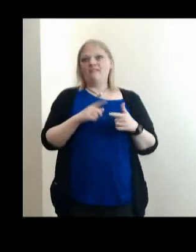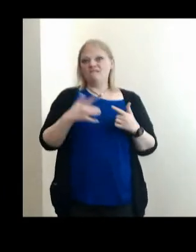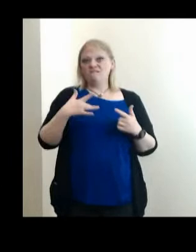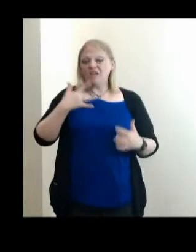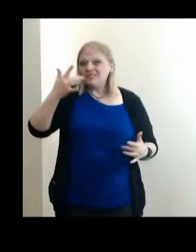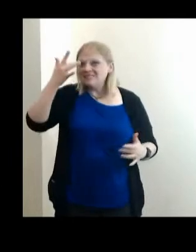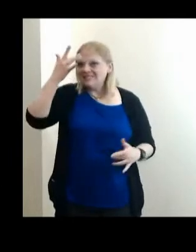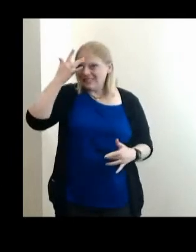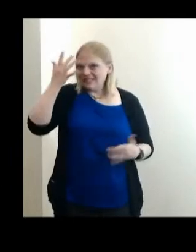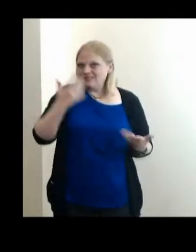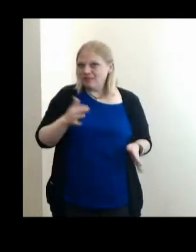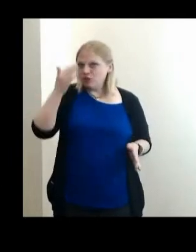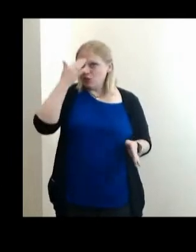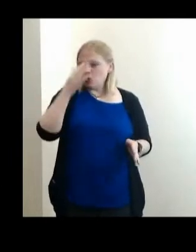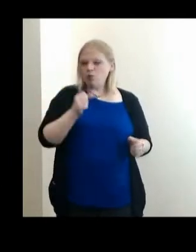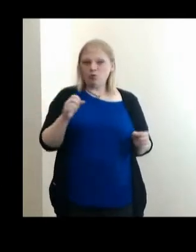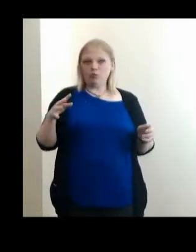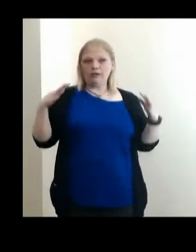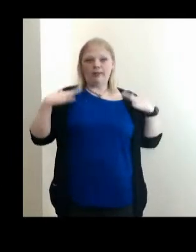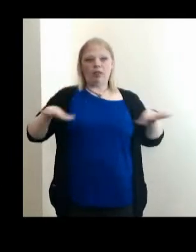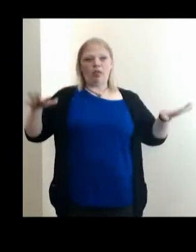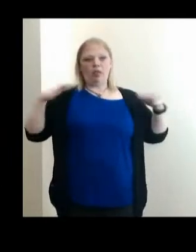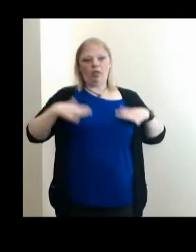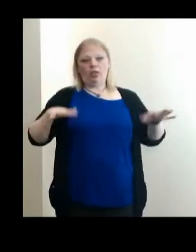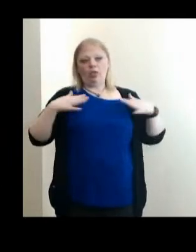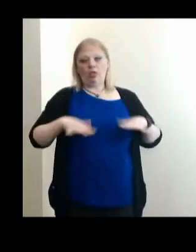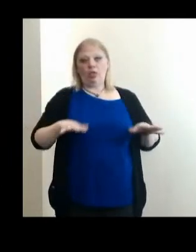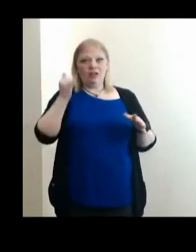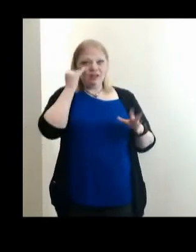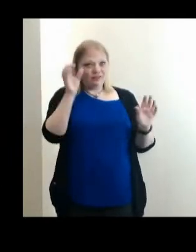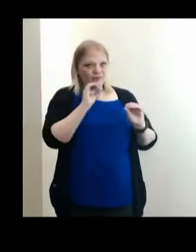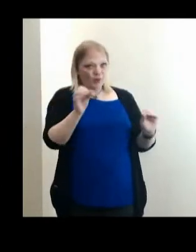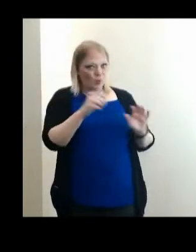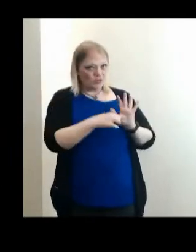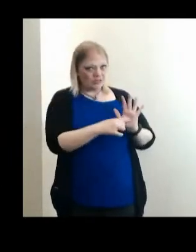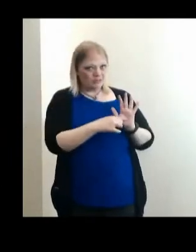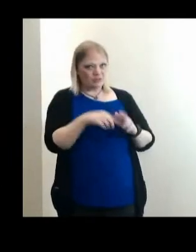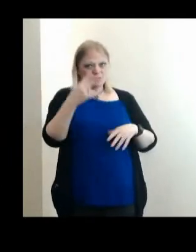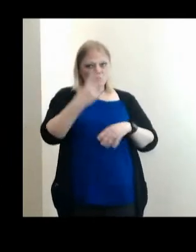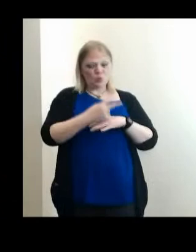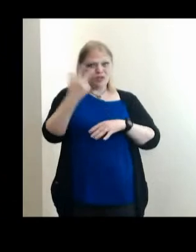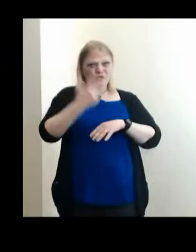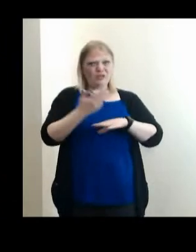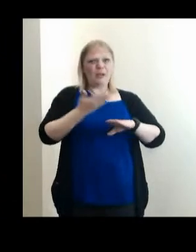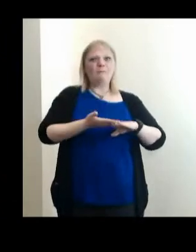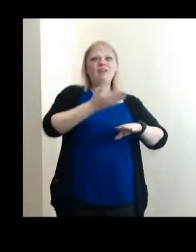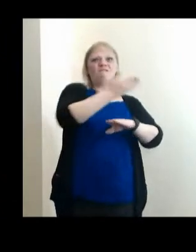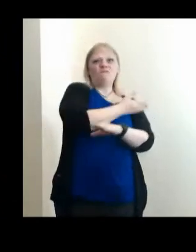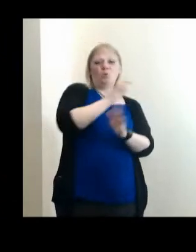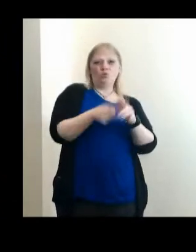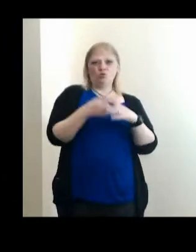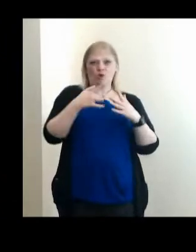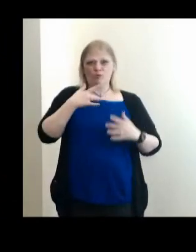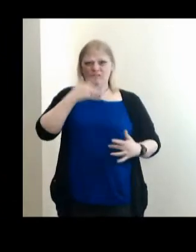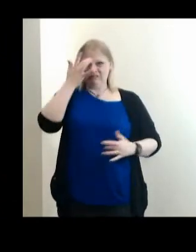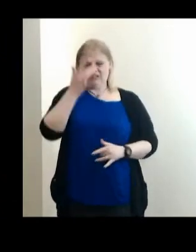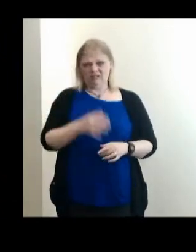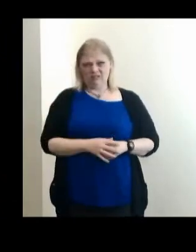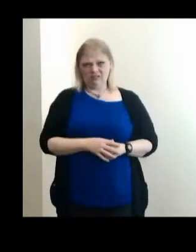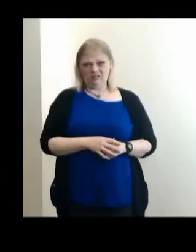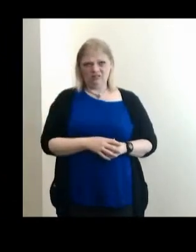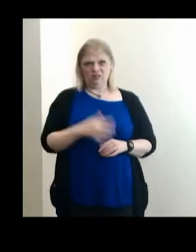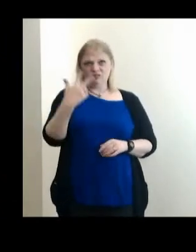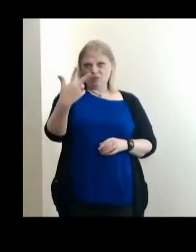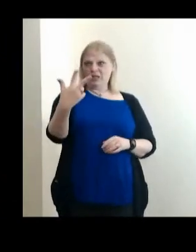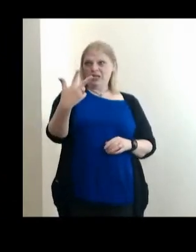And as we know, you can shed virus even if you're asymptomatic 2 to 3 days before you start showing symptoms. So there were